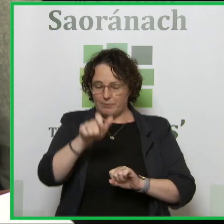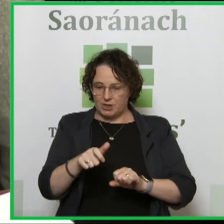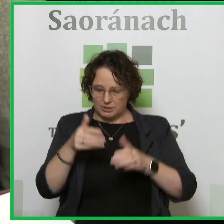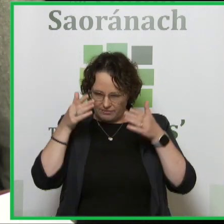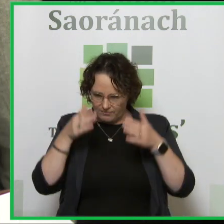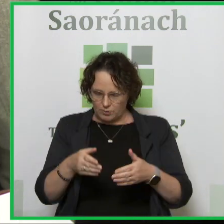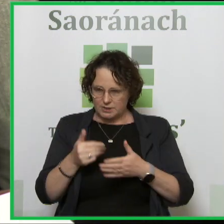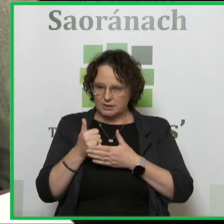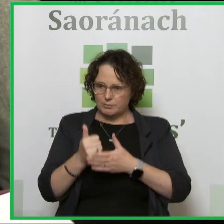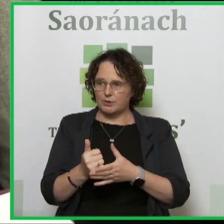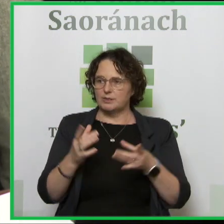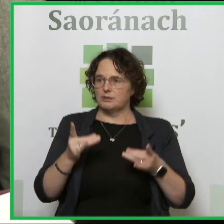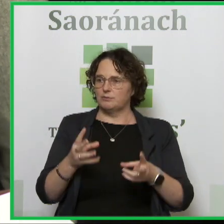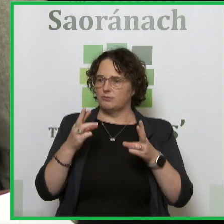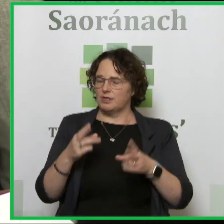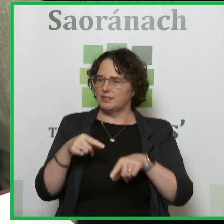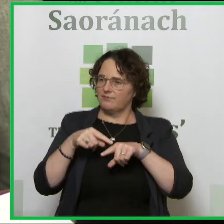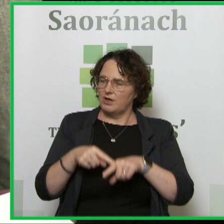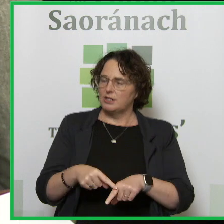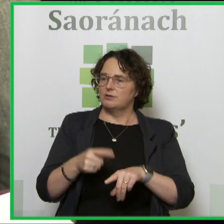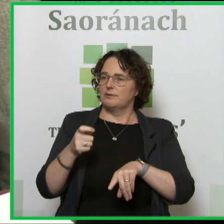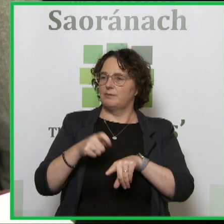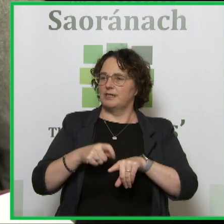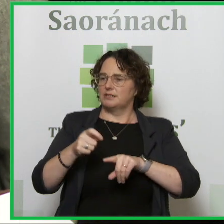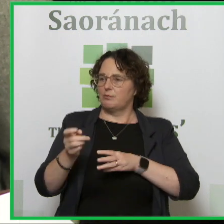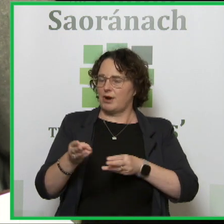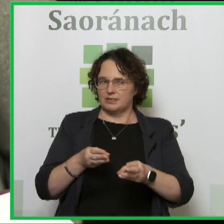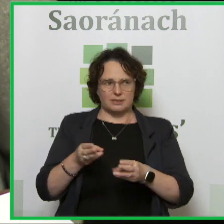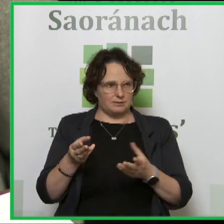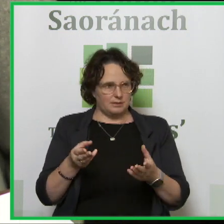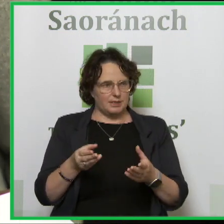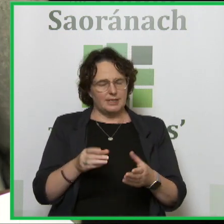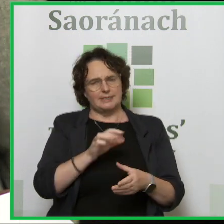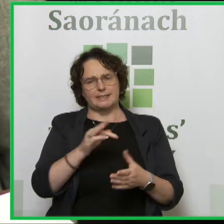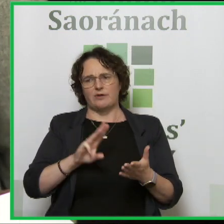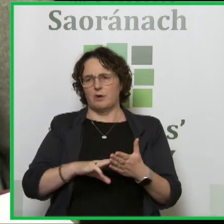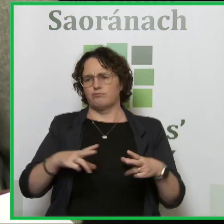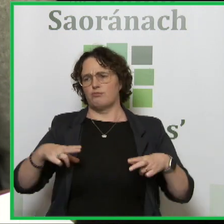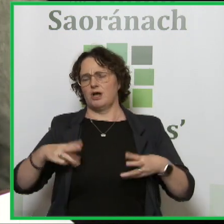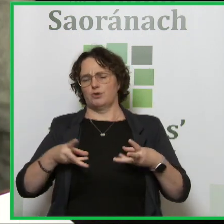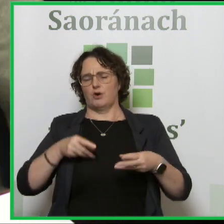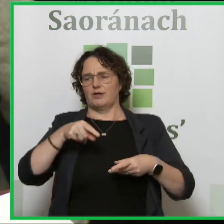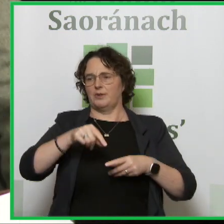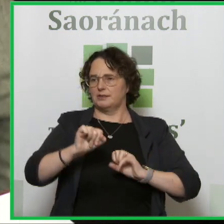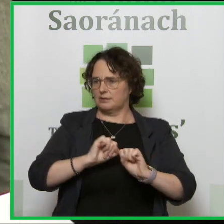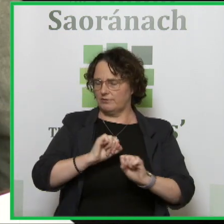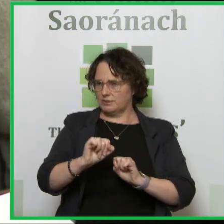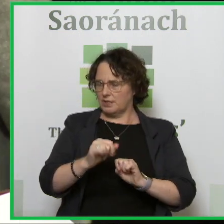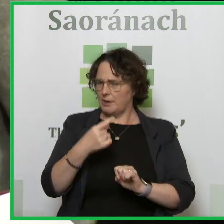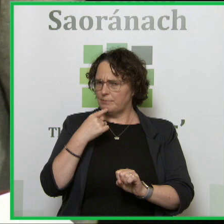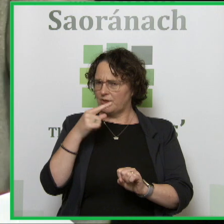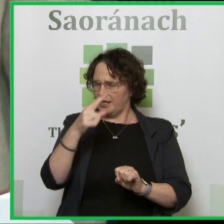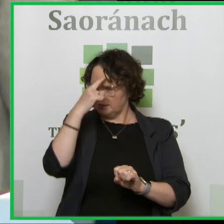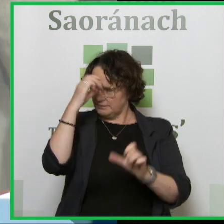rights, and follows best practice. This staff member is particularly proud to work in this service. But how did we get